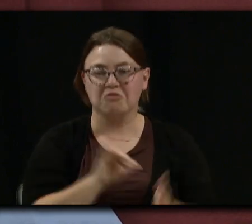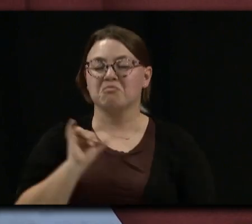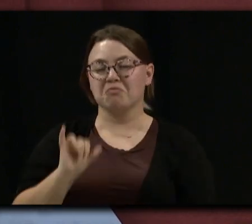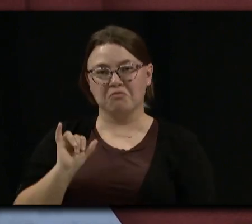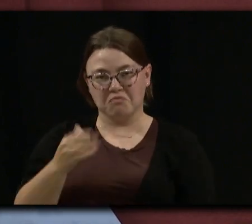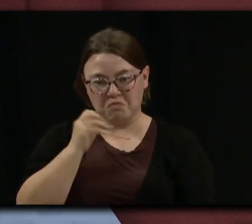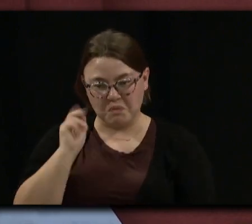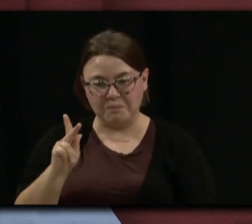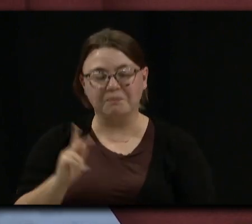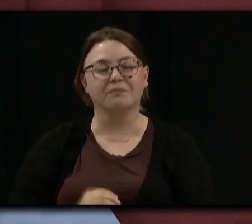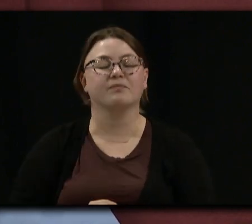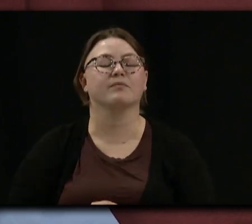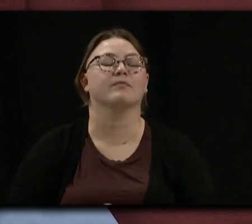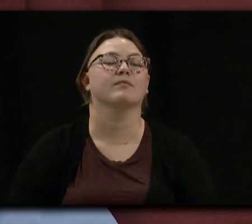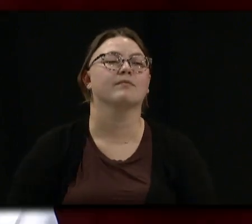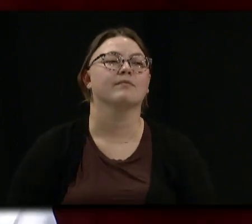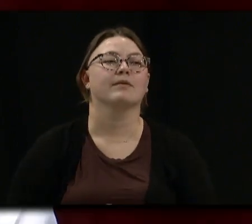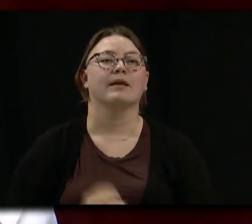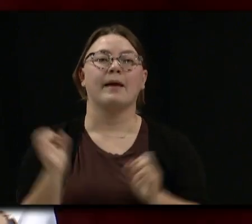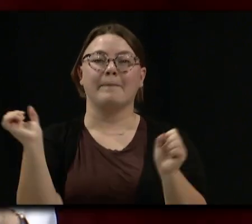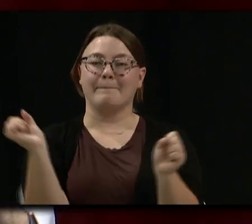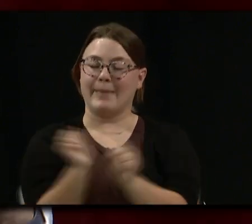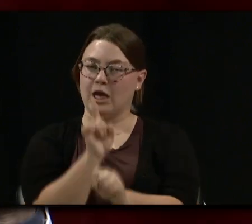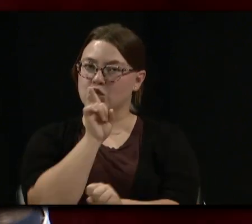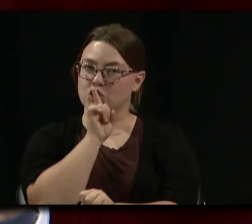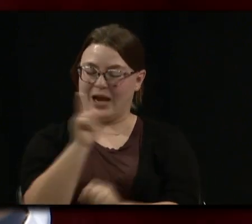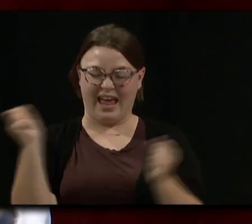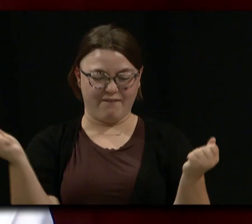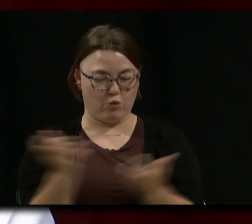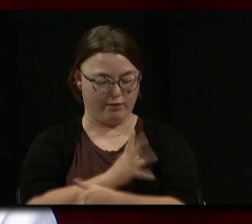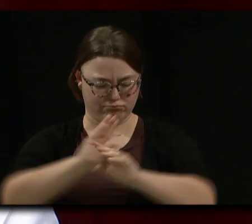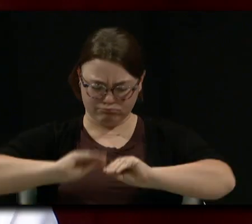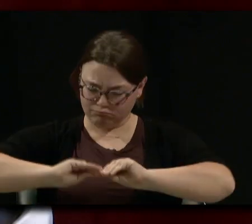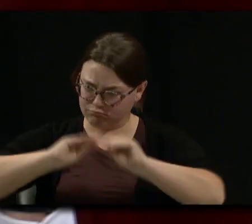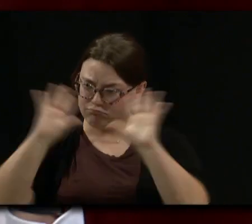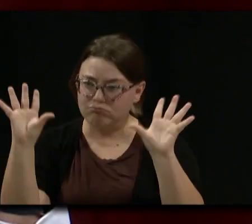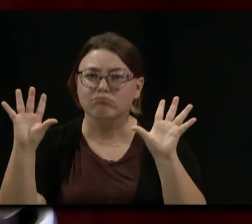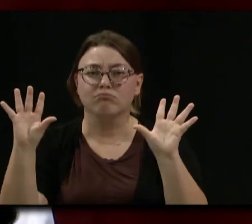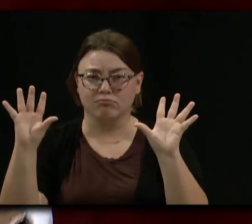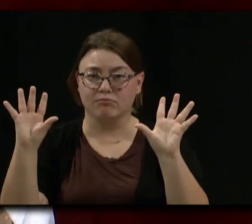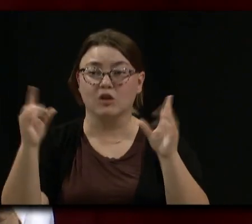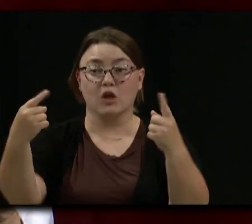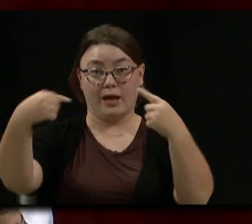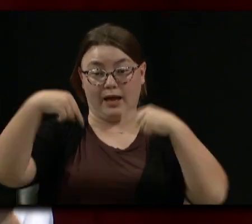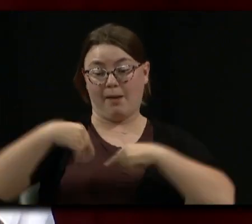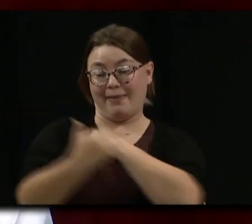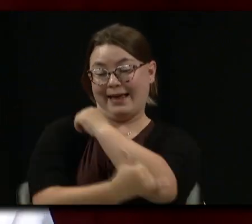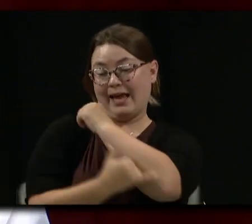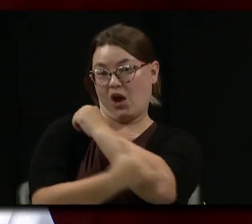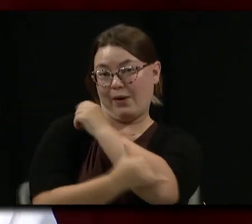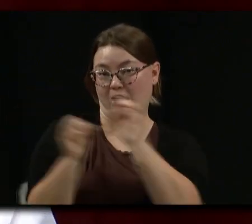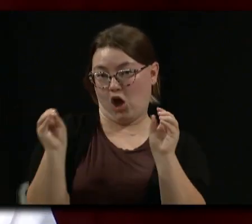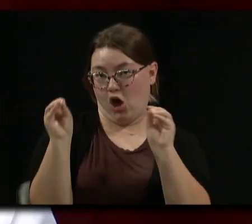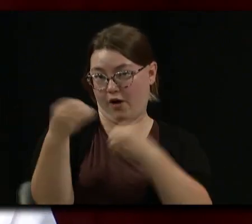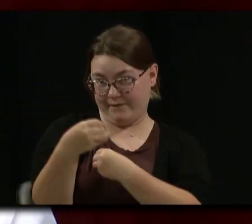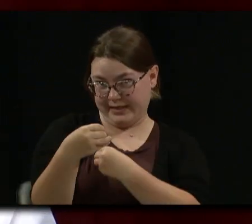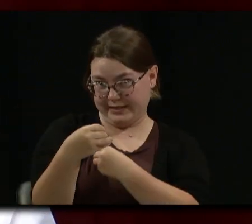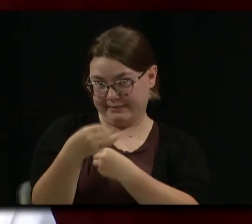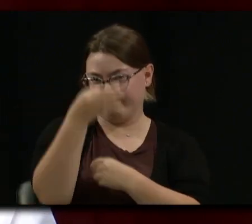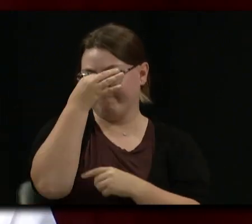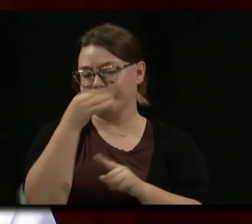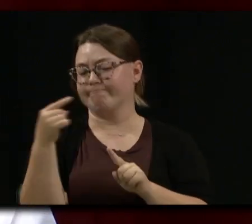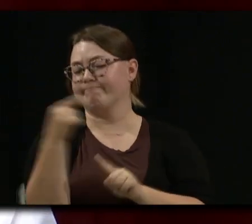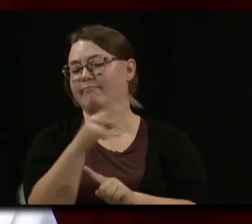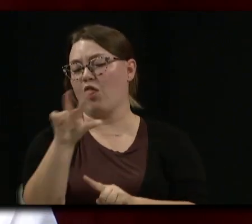So let me just make sure that I'm clear. You could come to the county office, which is located right there on